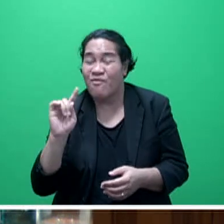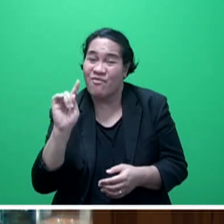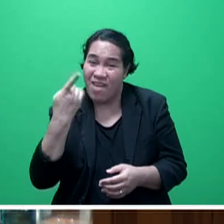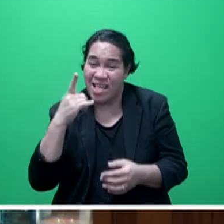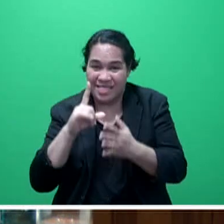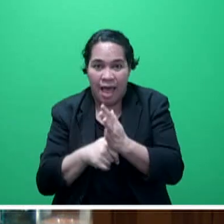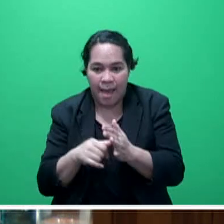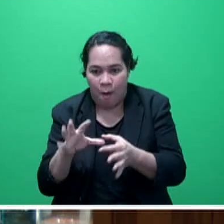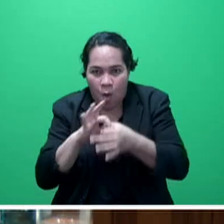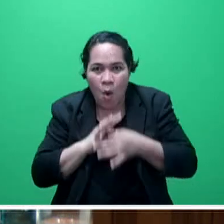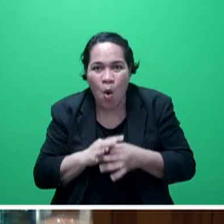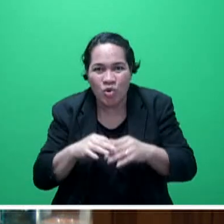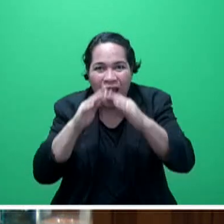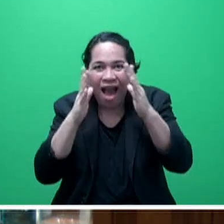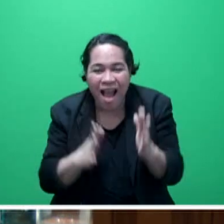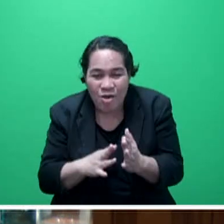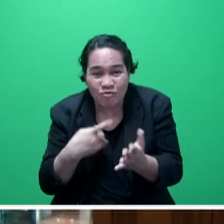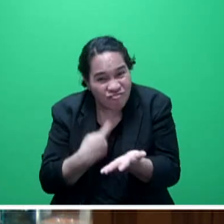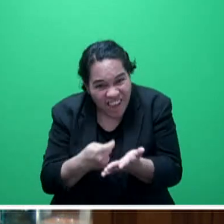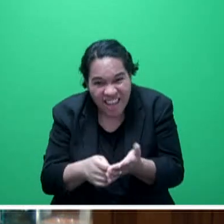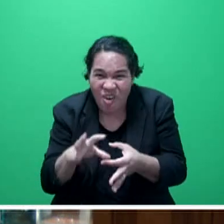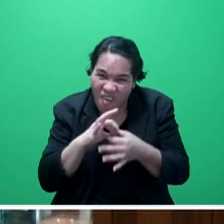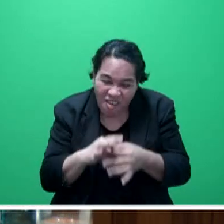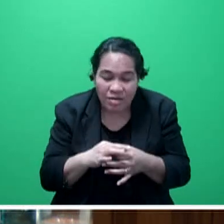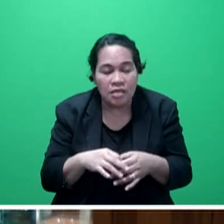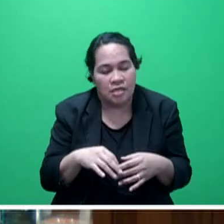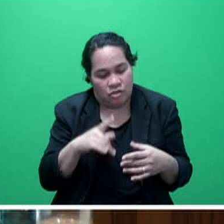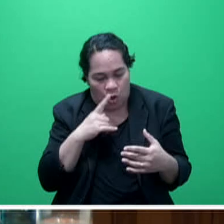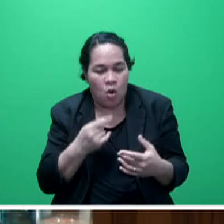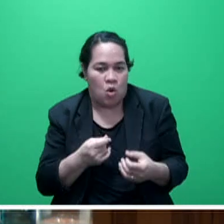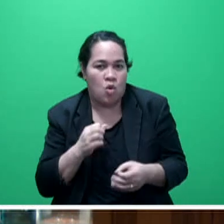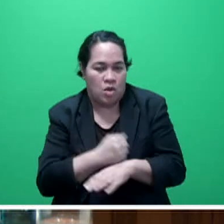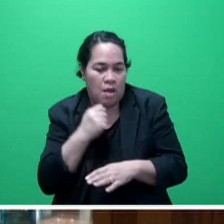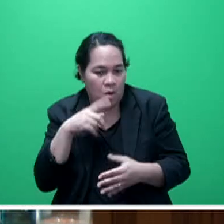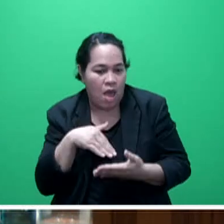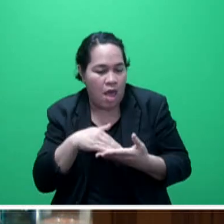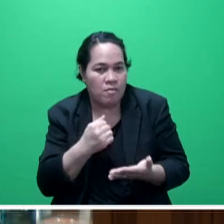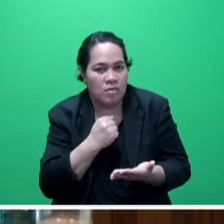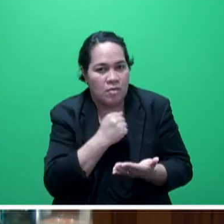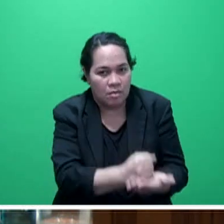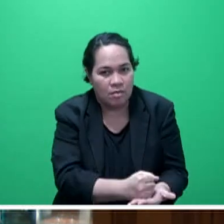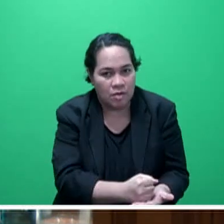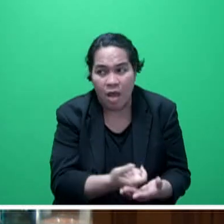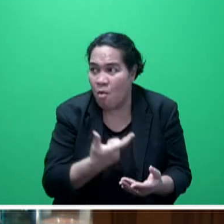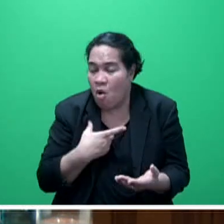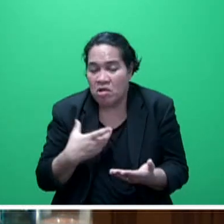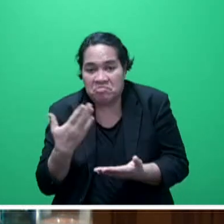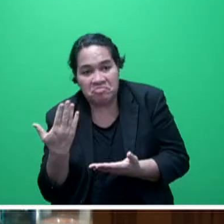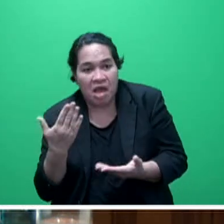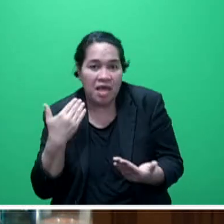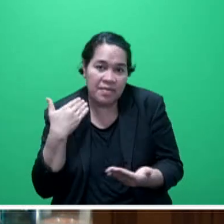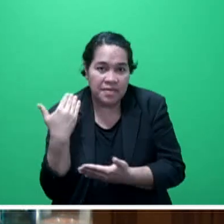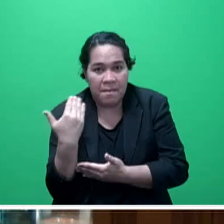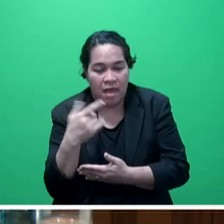these challenging times. This budget takes a bold step responding to the current market conditions with an increase